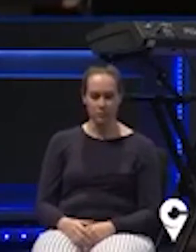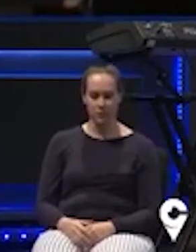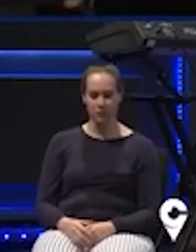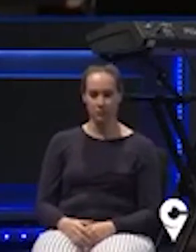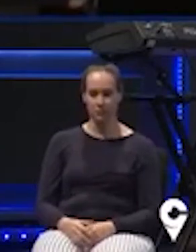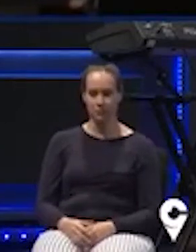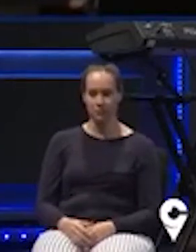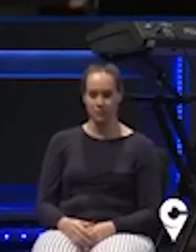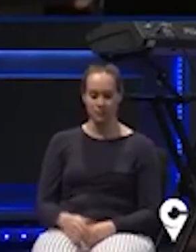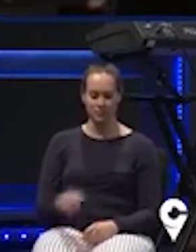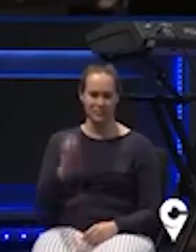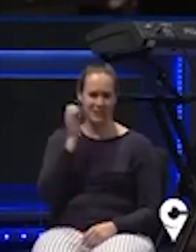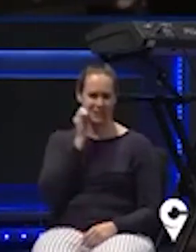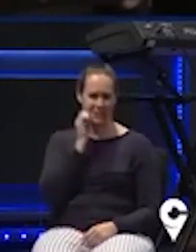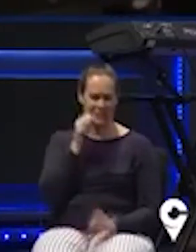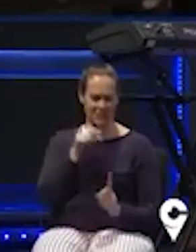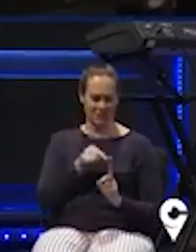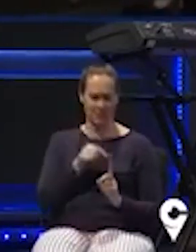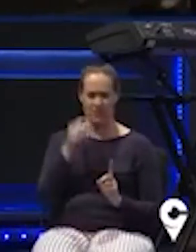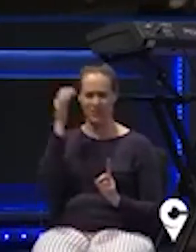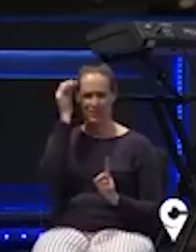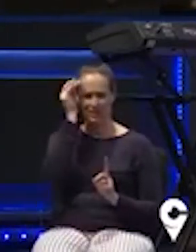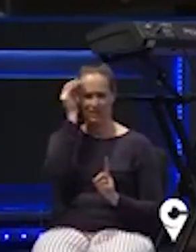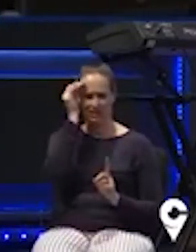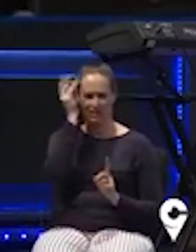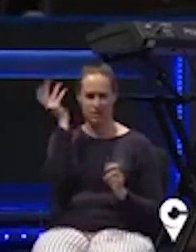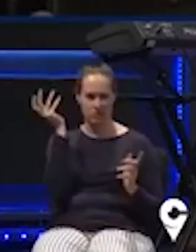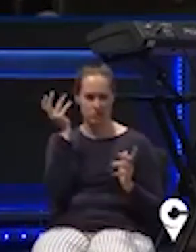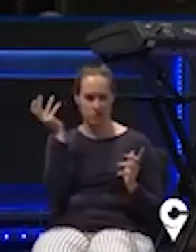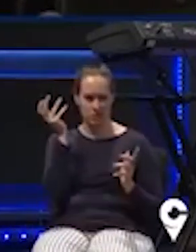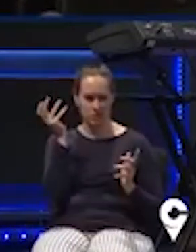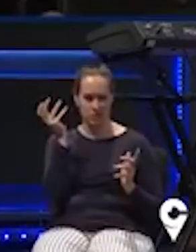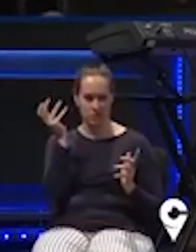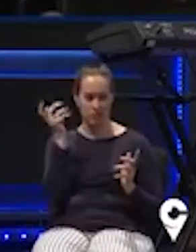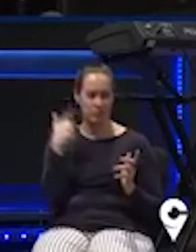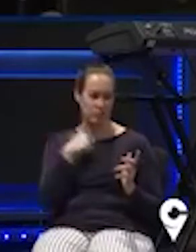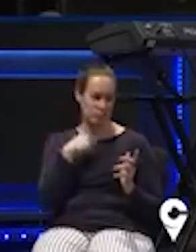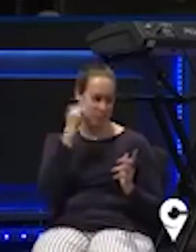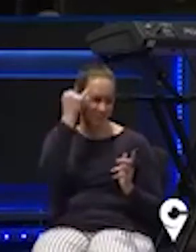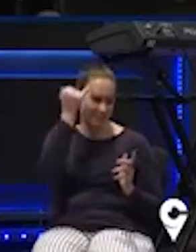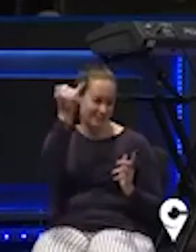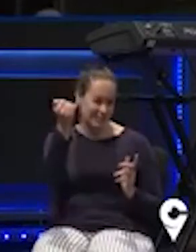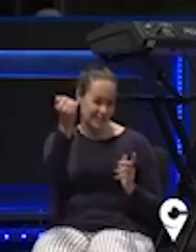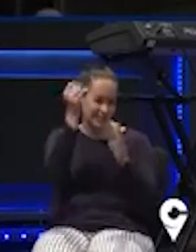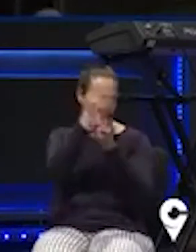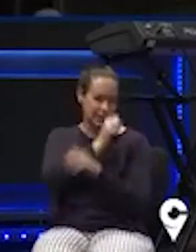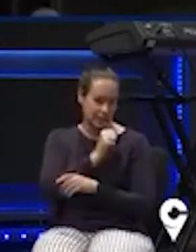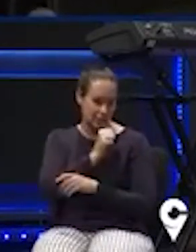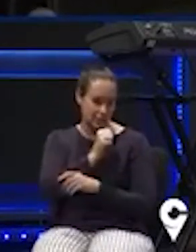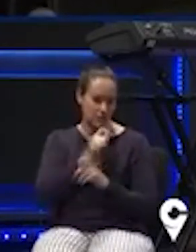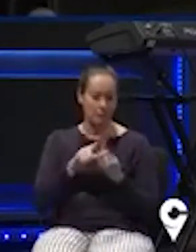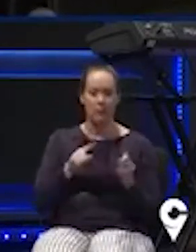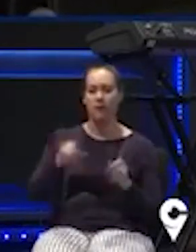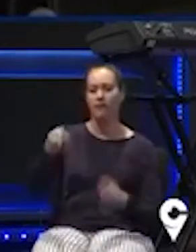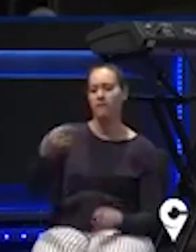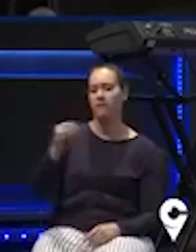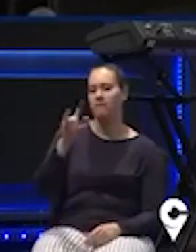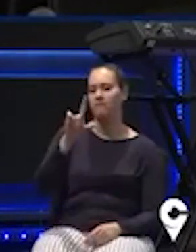what Eve's thinking was, but we have a pretty good idea of what her thinking was. But when you read Philippians chapter